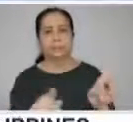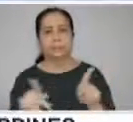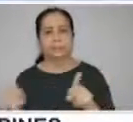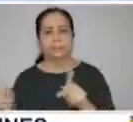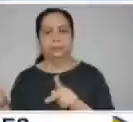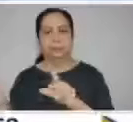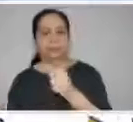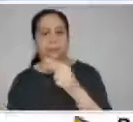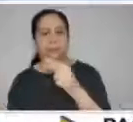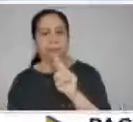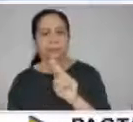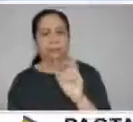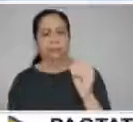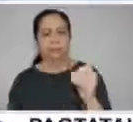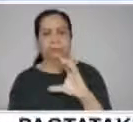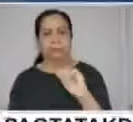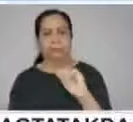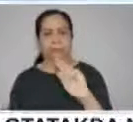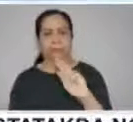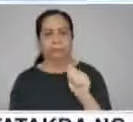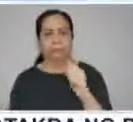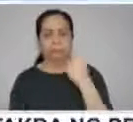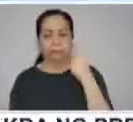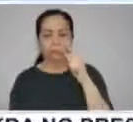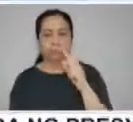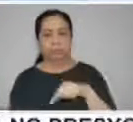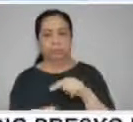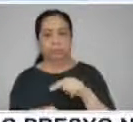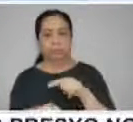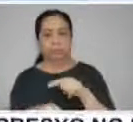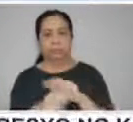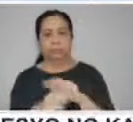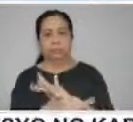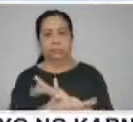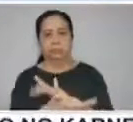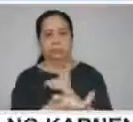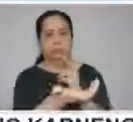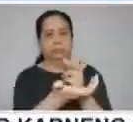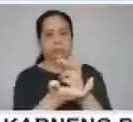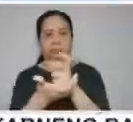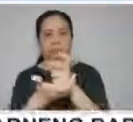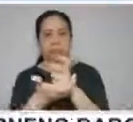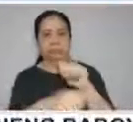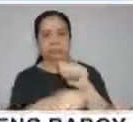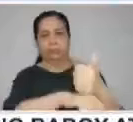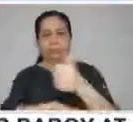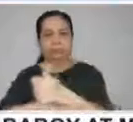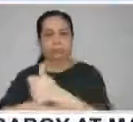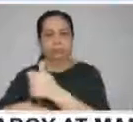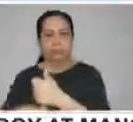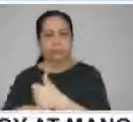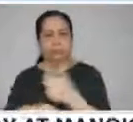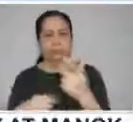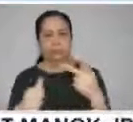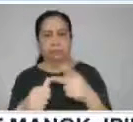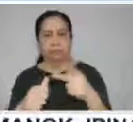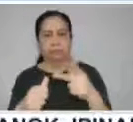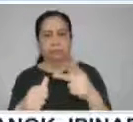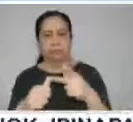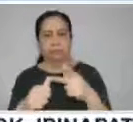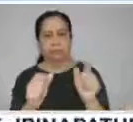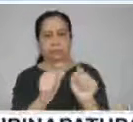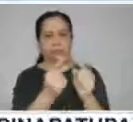senior citizens, remaining senior citizens. We are coordinating with DSWD, especially for senior citizens, for